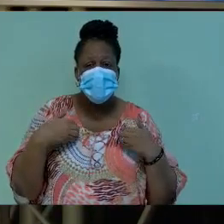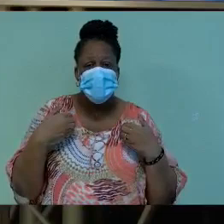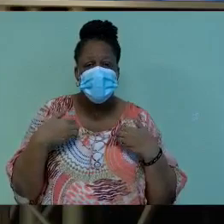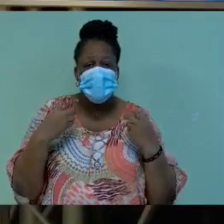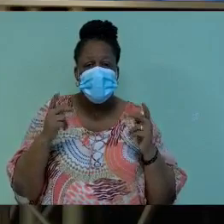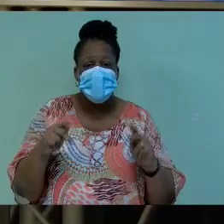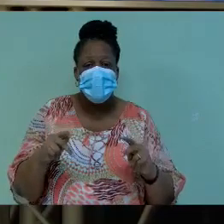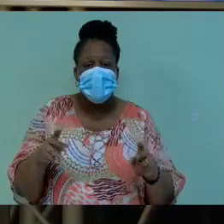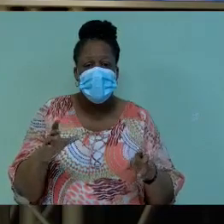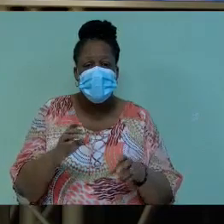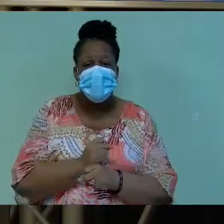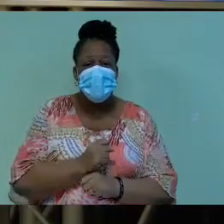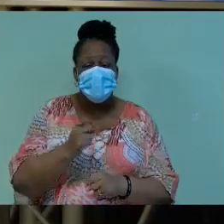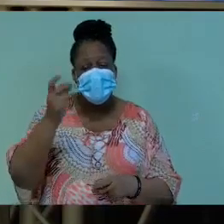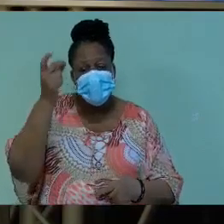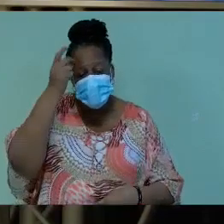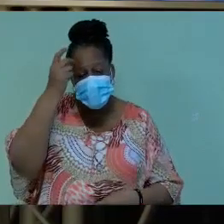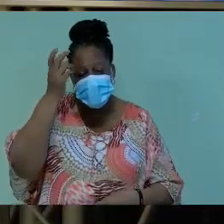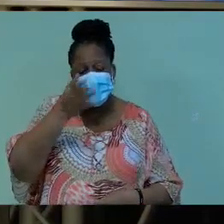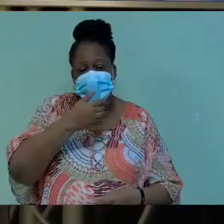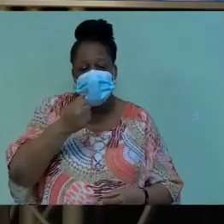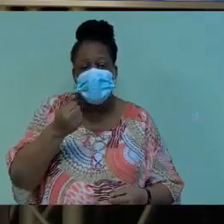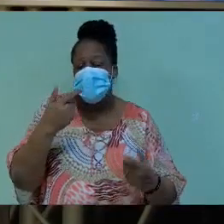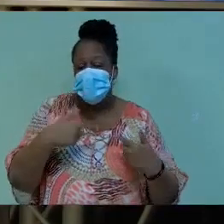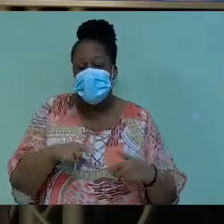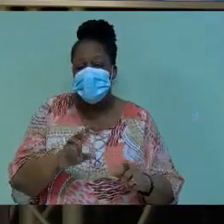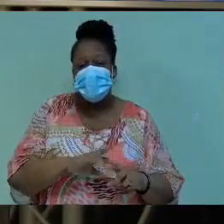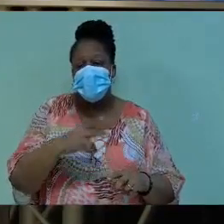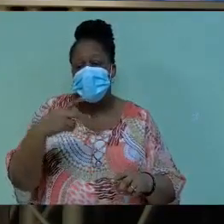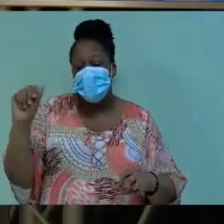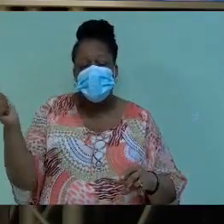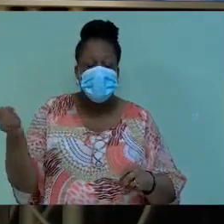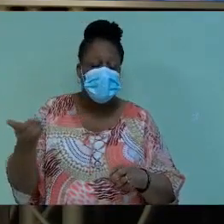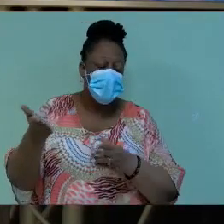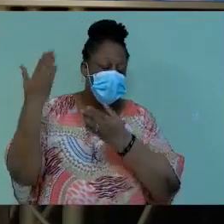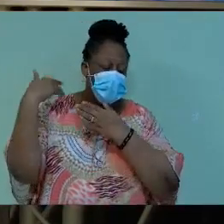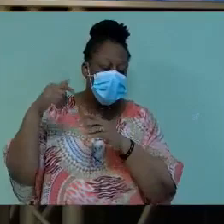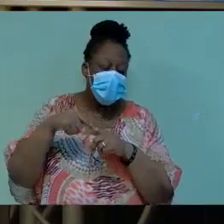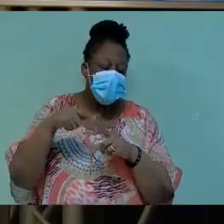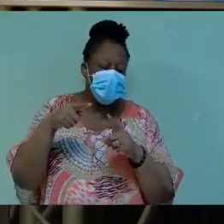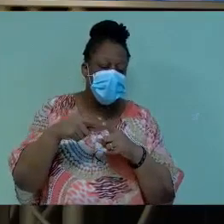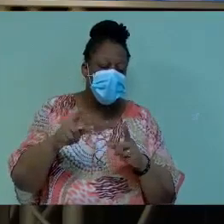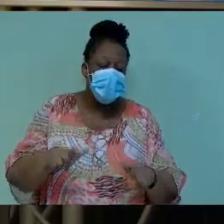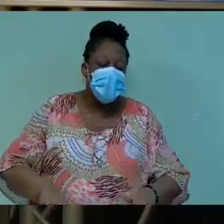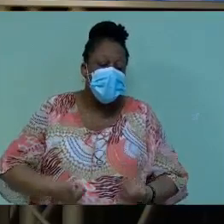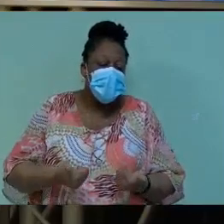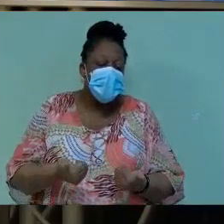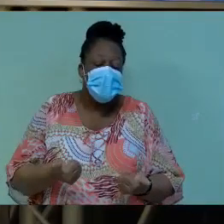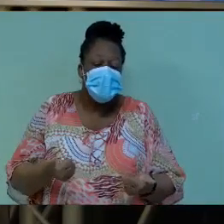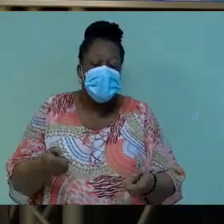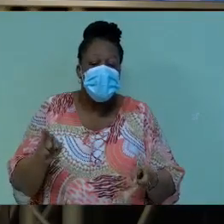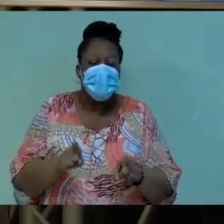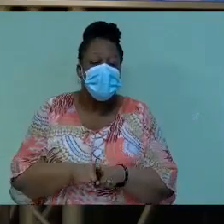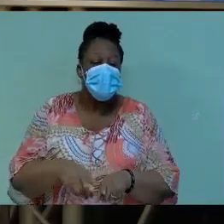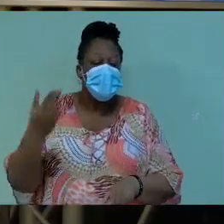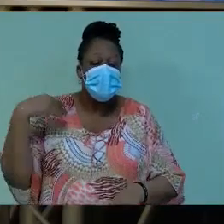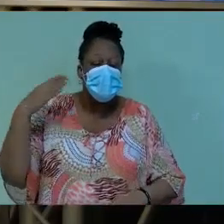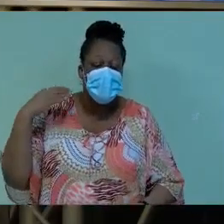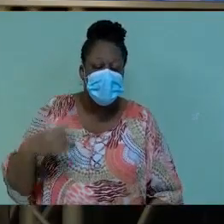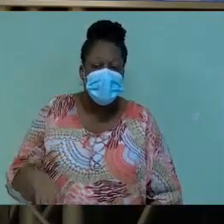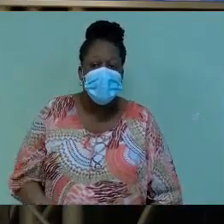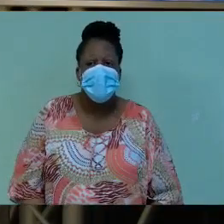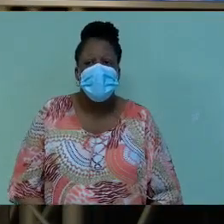will get the disease. And as it relates to the mortality associated with COVID-19, it can be